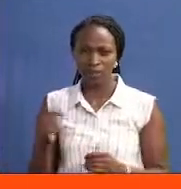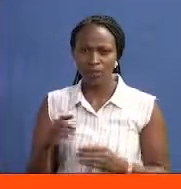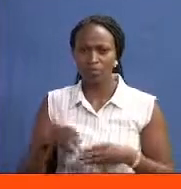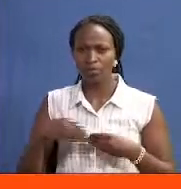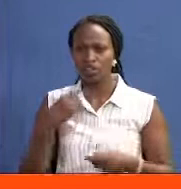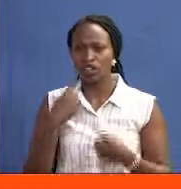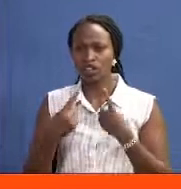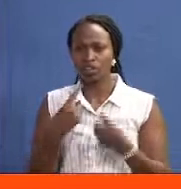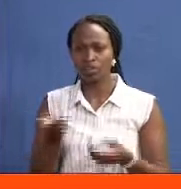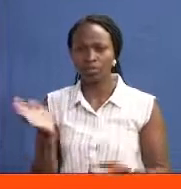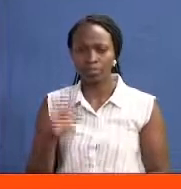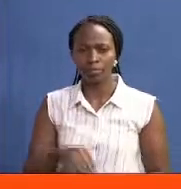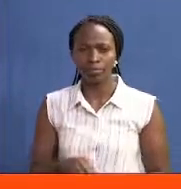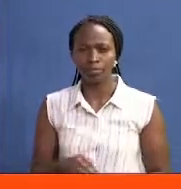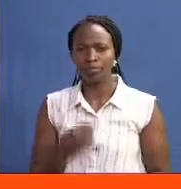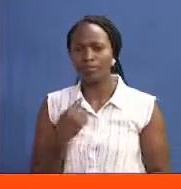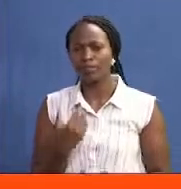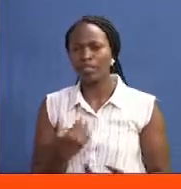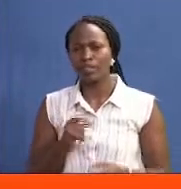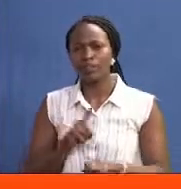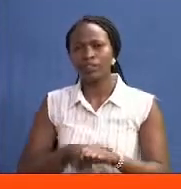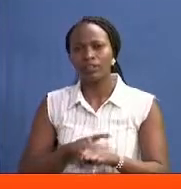we are seeing the audience now responding with their own